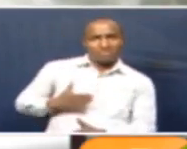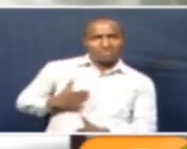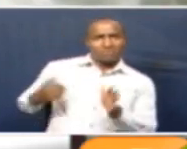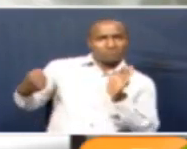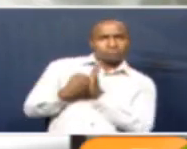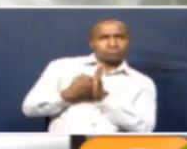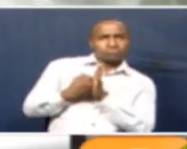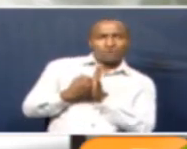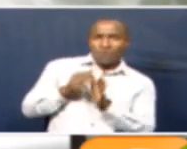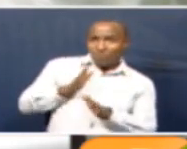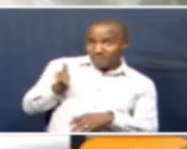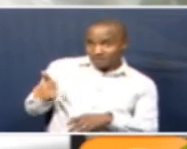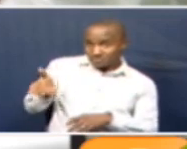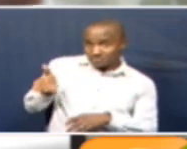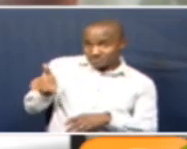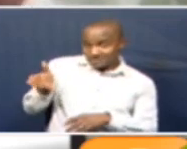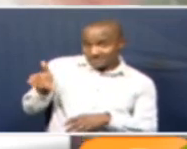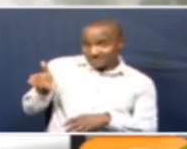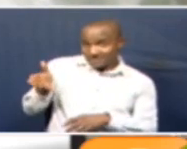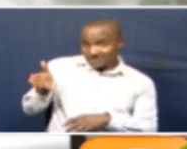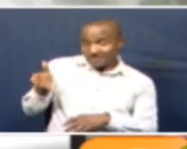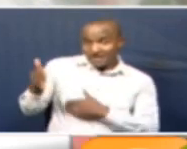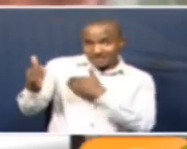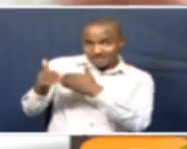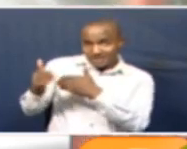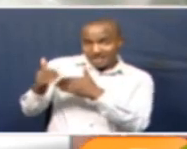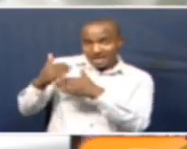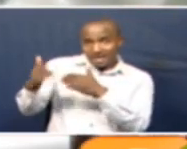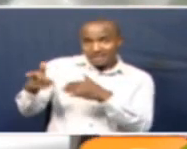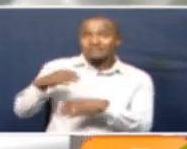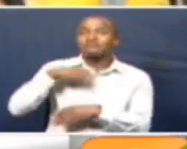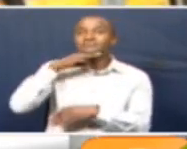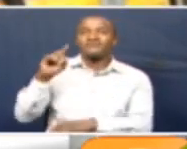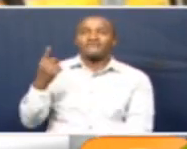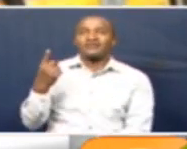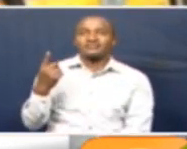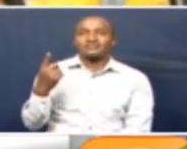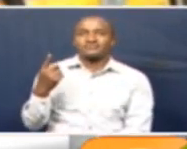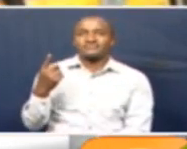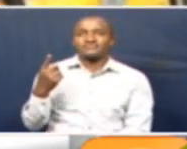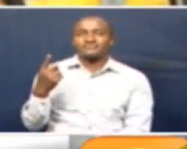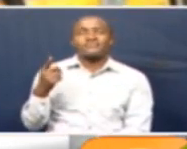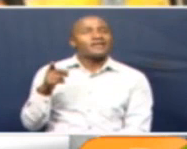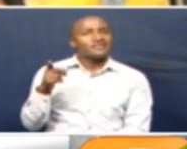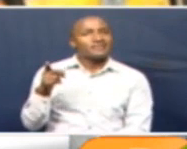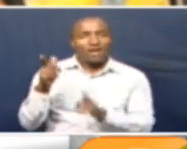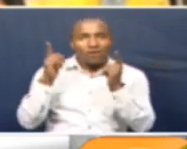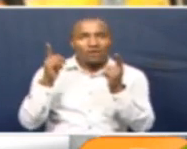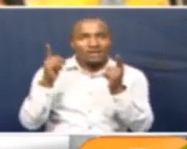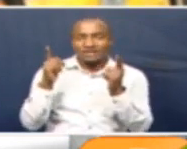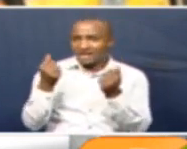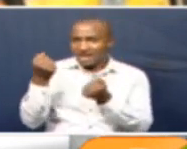kuna mama alikuwa ameketi hiyo kiti ya pili karibu mwisho. Yeye ndo alianza. Hawajali gari ndogo na